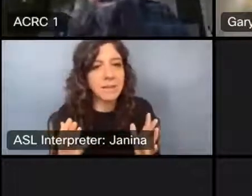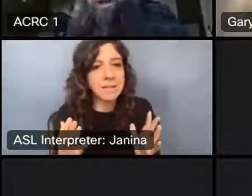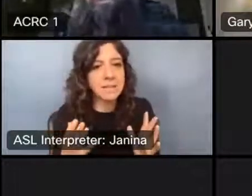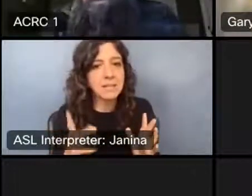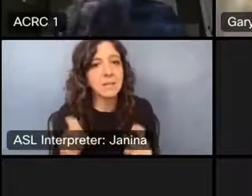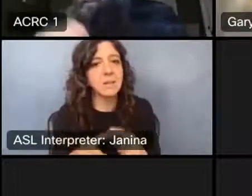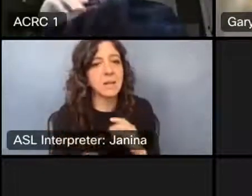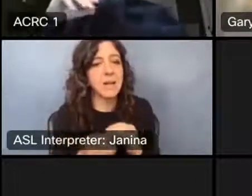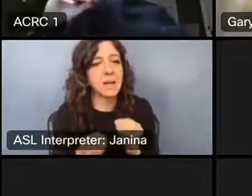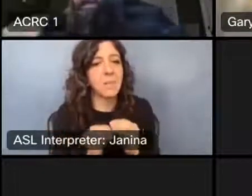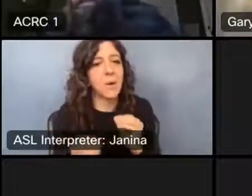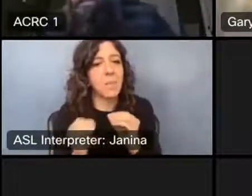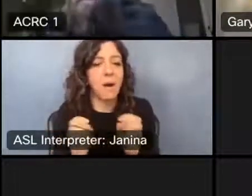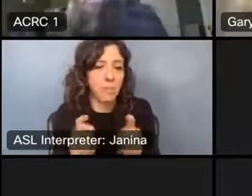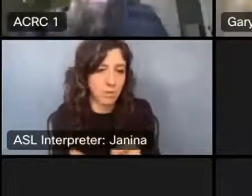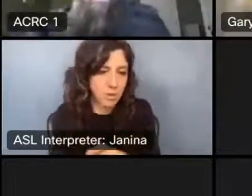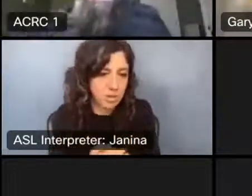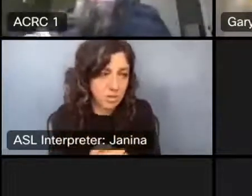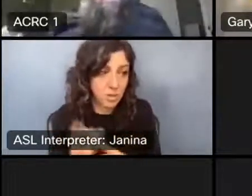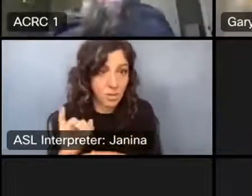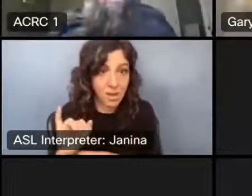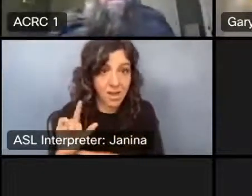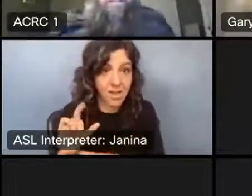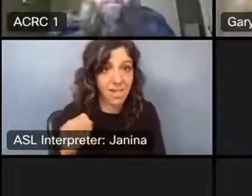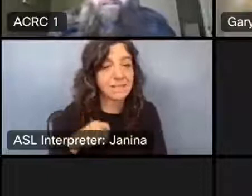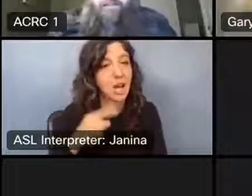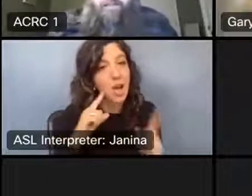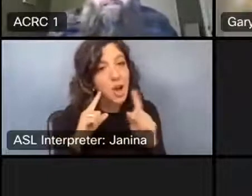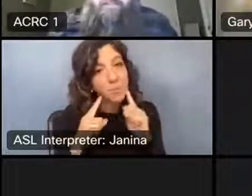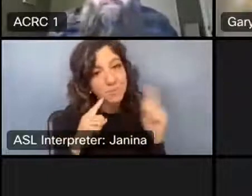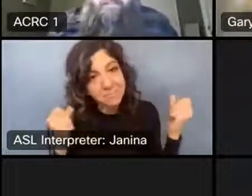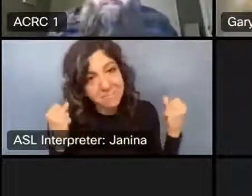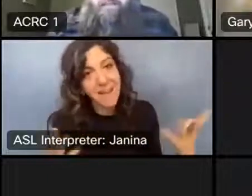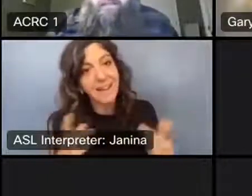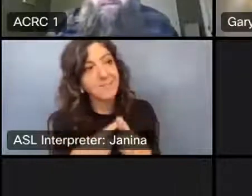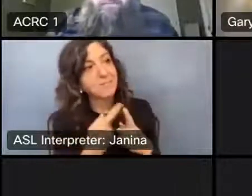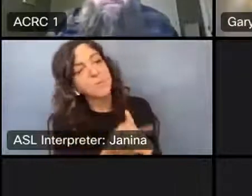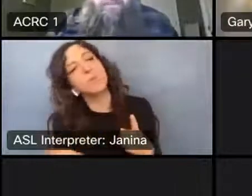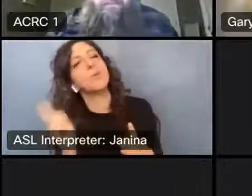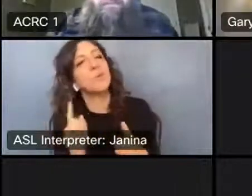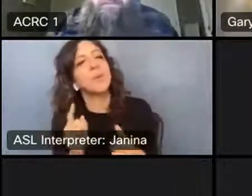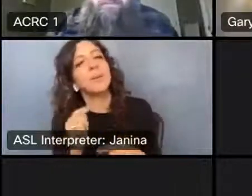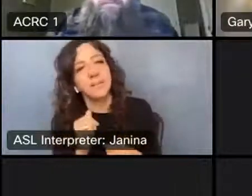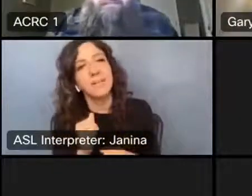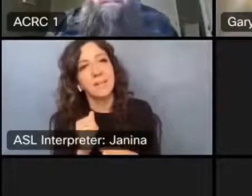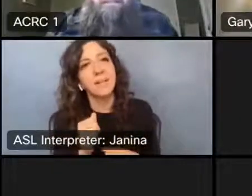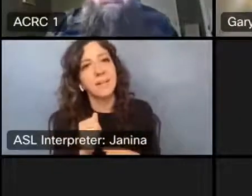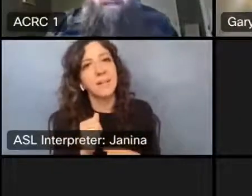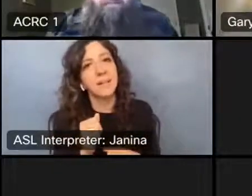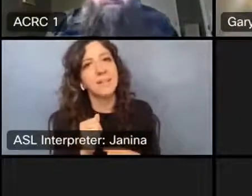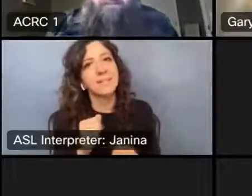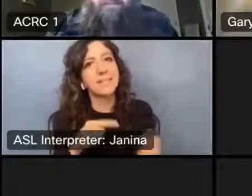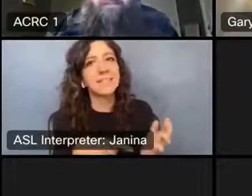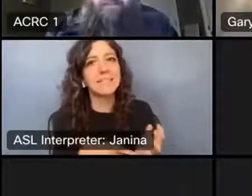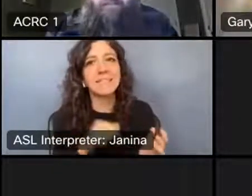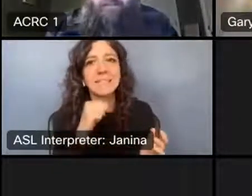more opportunities. So again, ILS, I've heard it loud and clear from a number of ILS agencies that, you know, this is not something